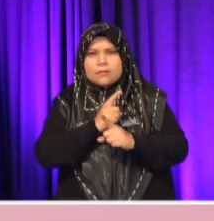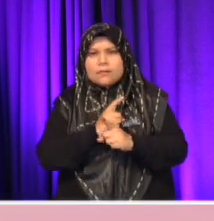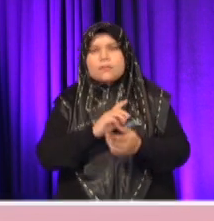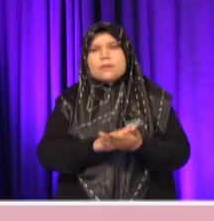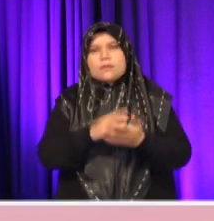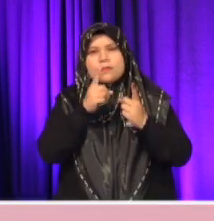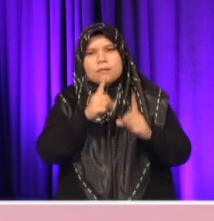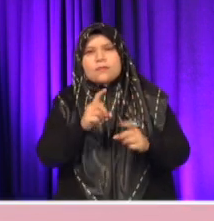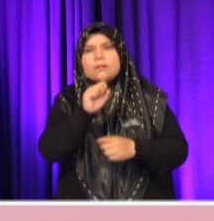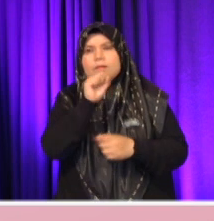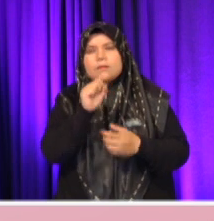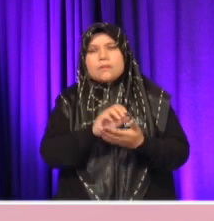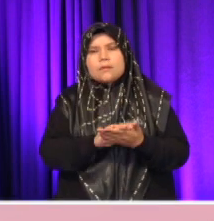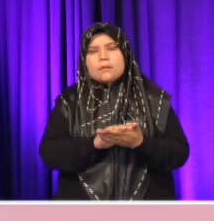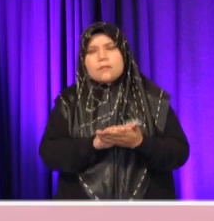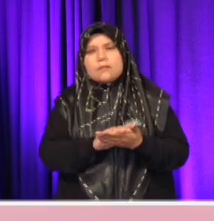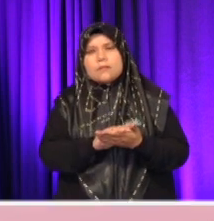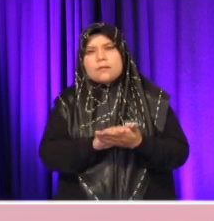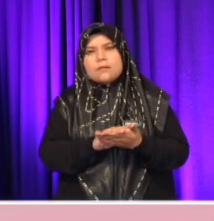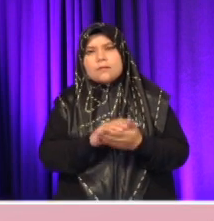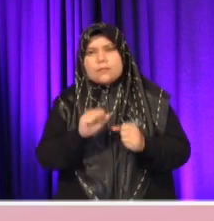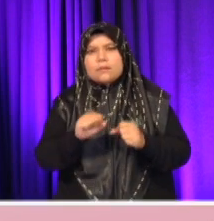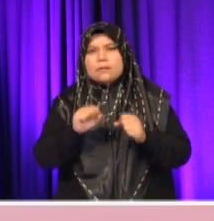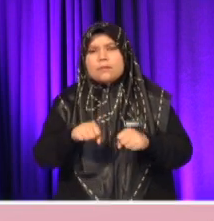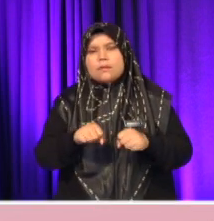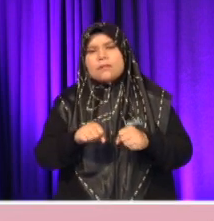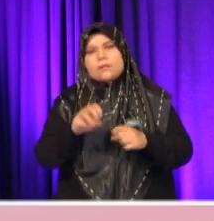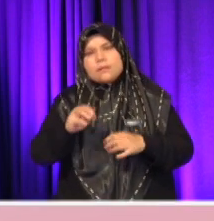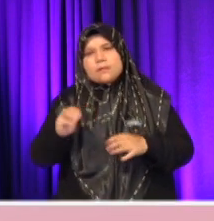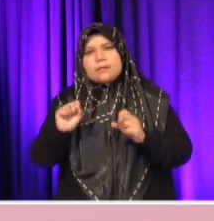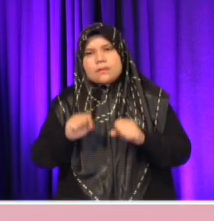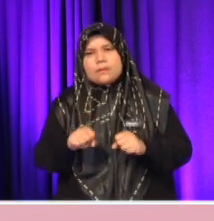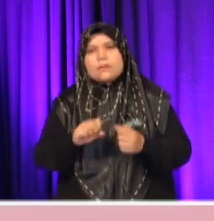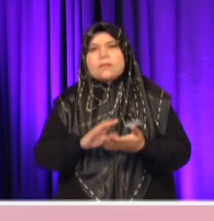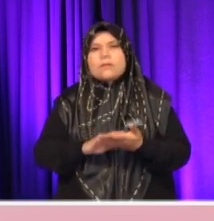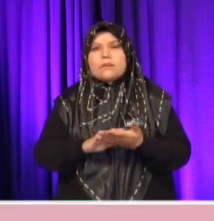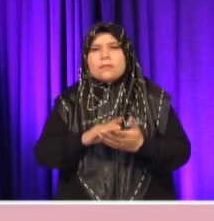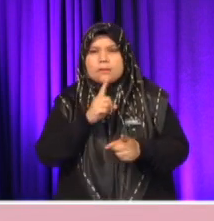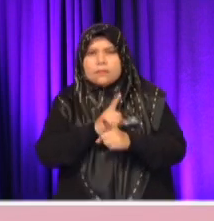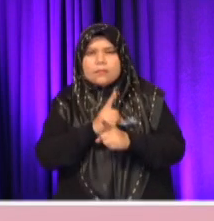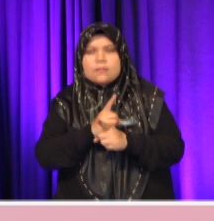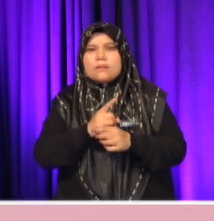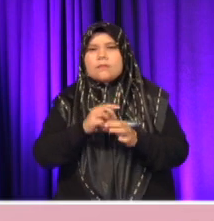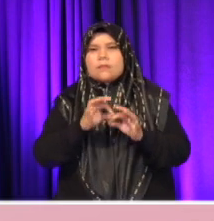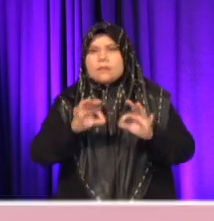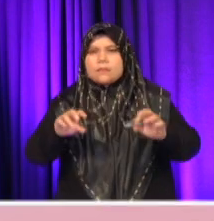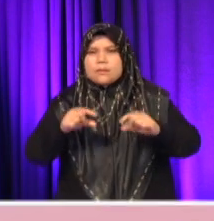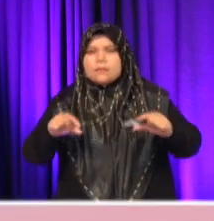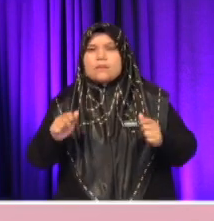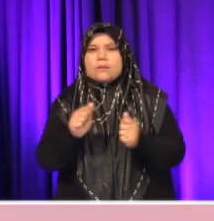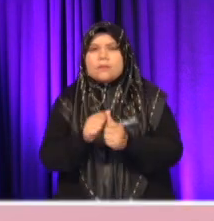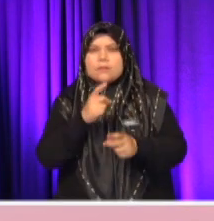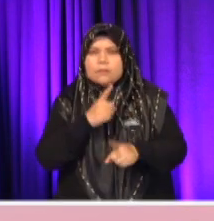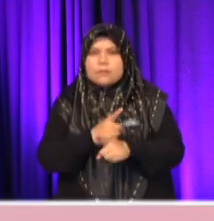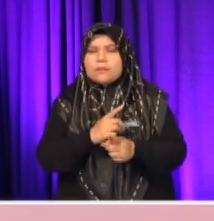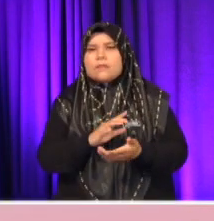to appreciate literary works. They are also able to, display correct grammar use, as well as to inculcate positive